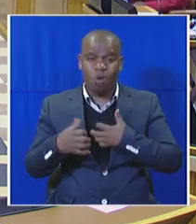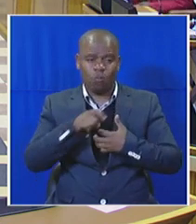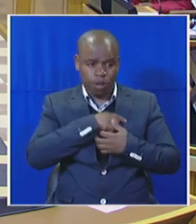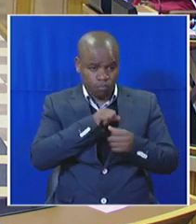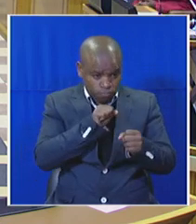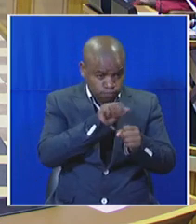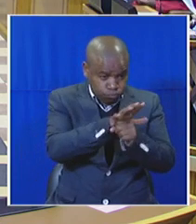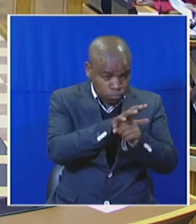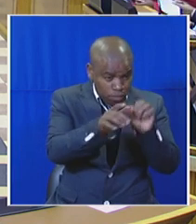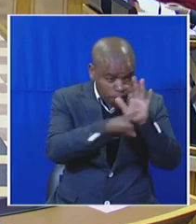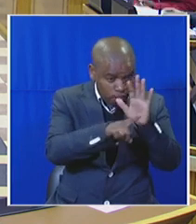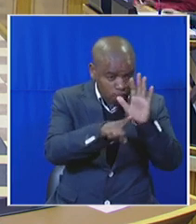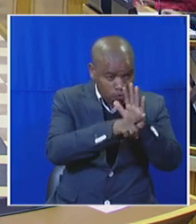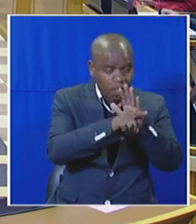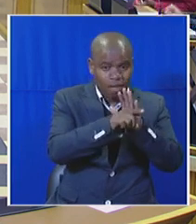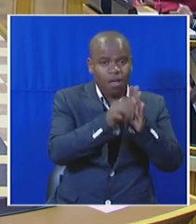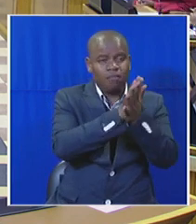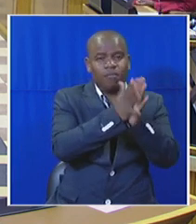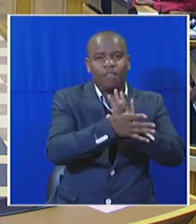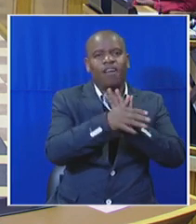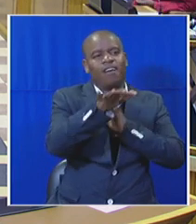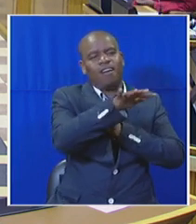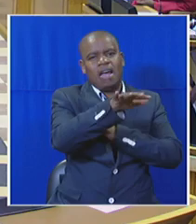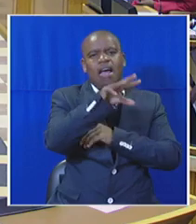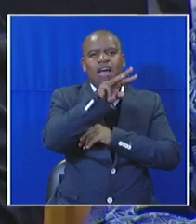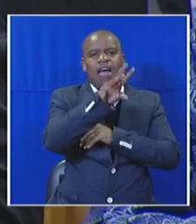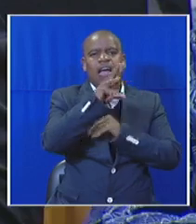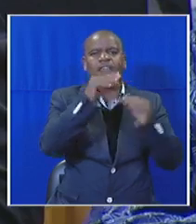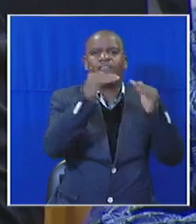When the appointment of your friend, Mr. Mashinini, which you explained just now,